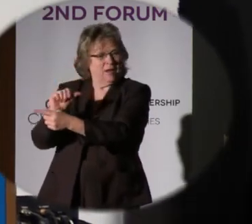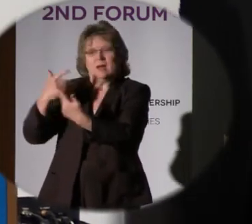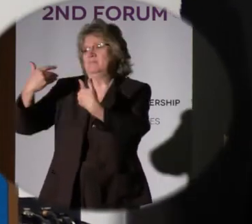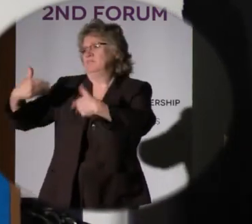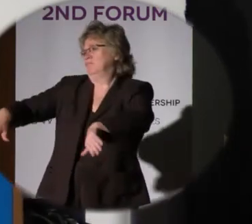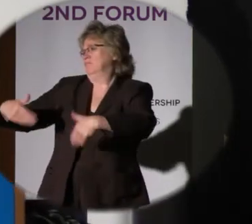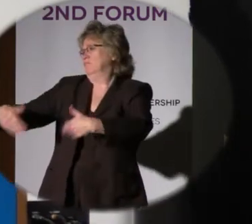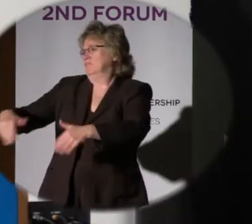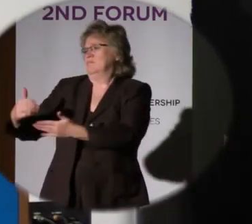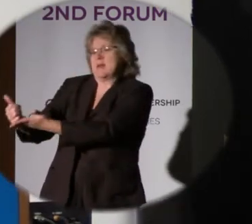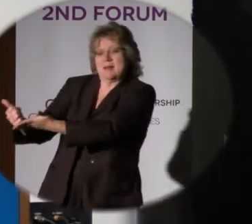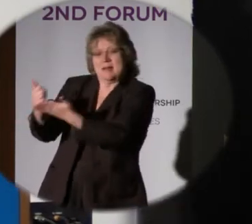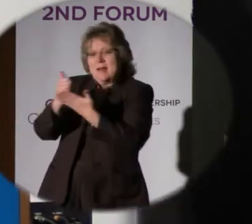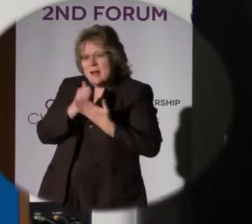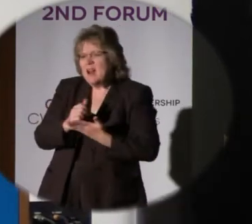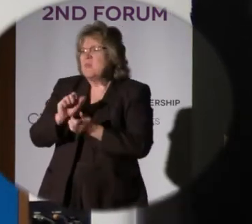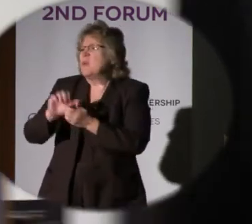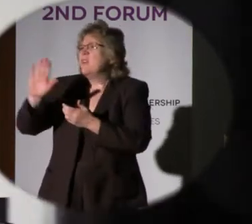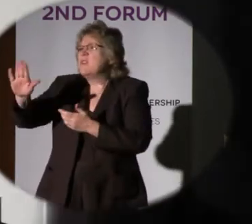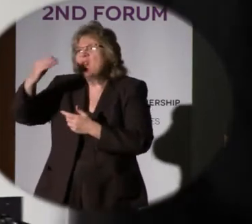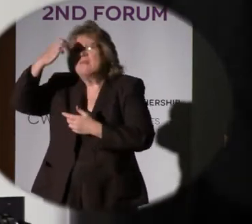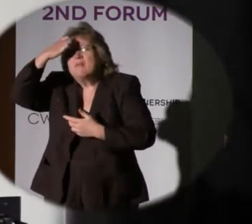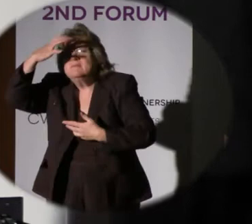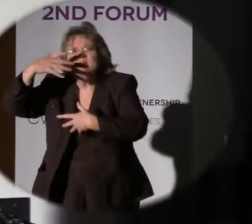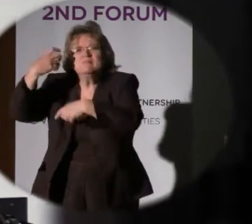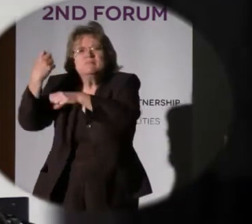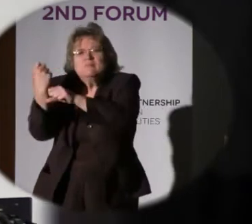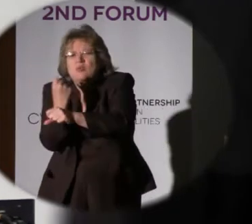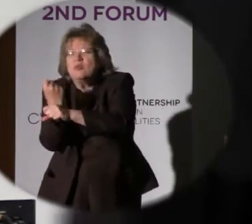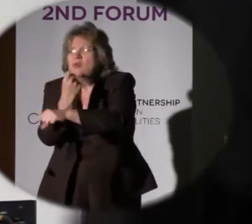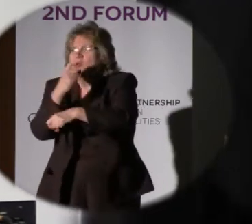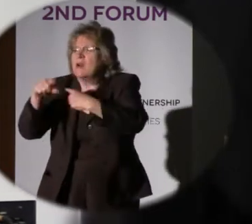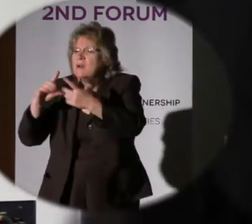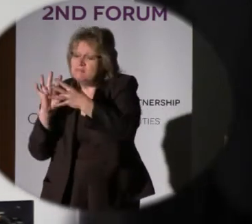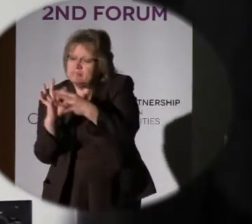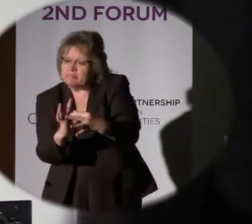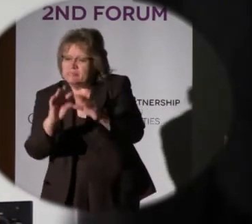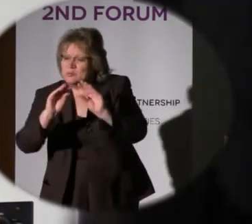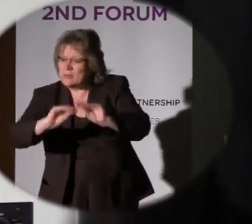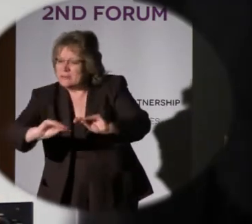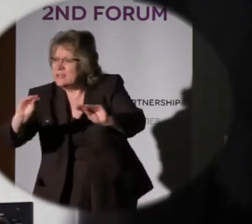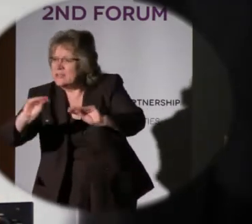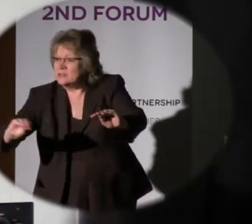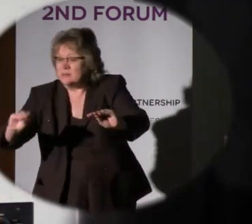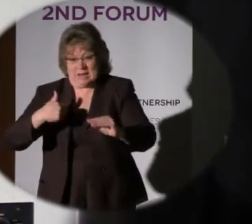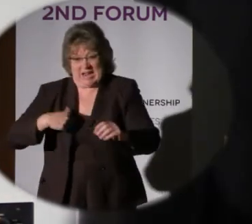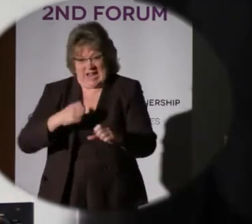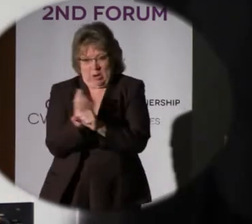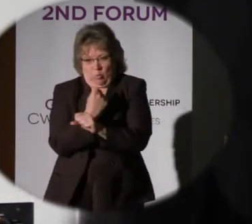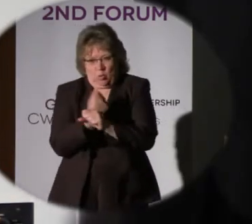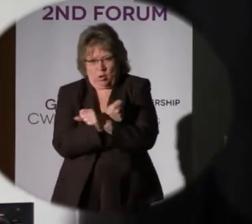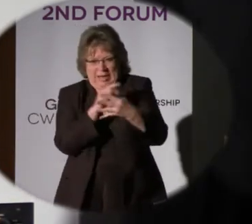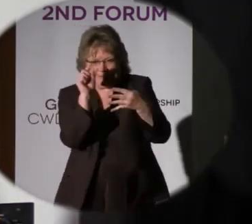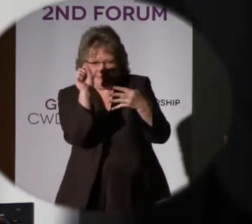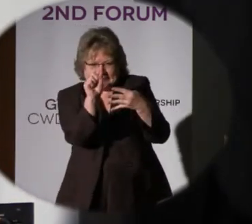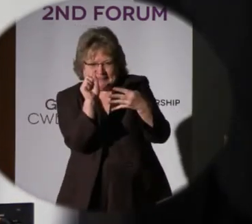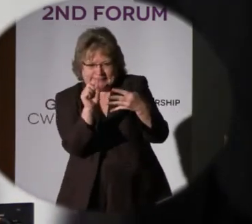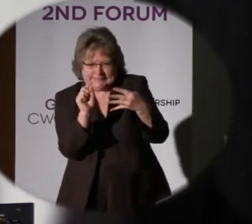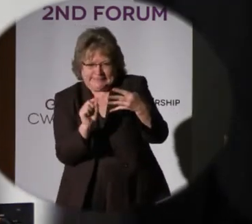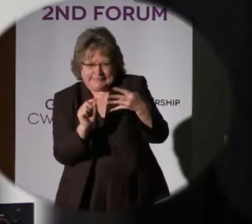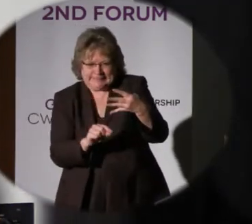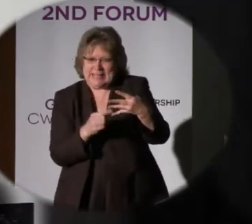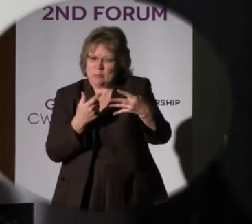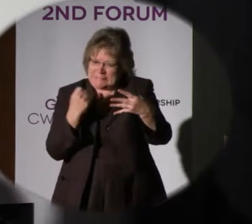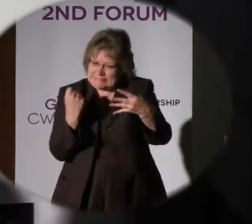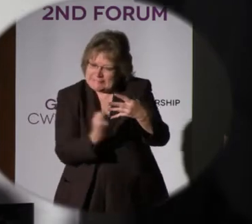Education to actually fulfill the task force objectives. It's been an incredible year. I'm